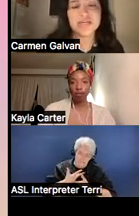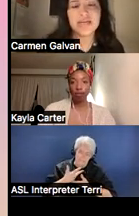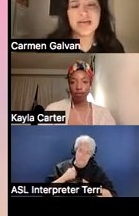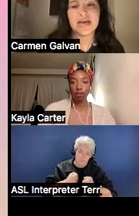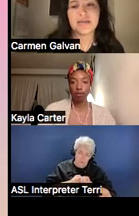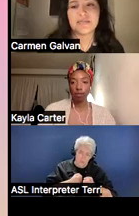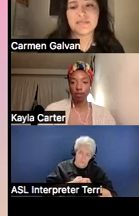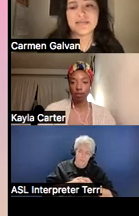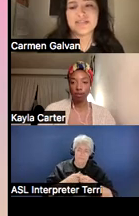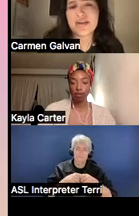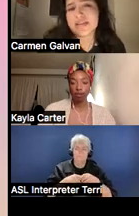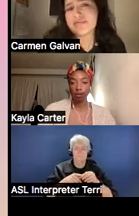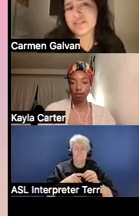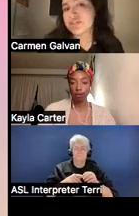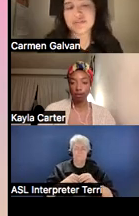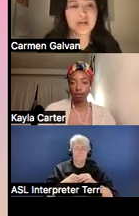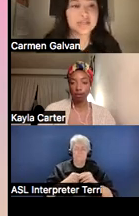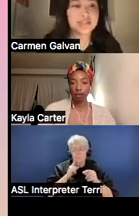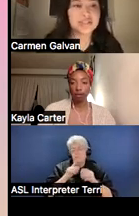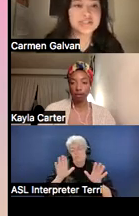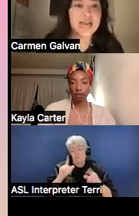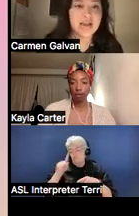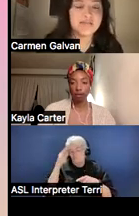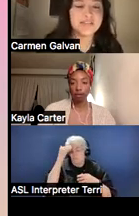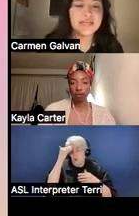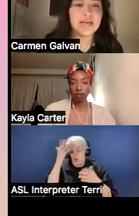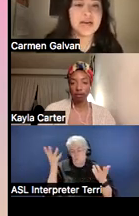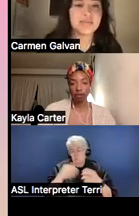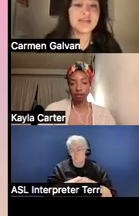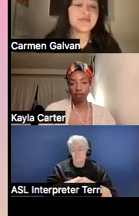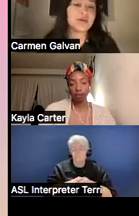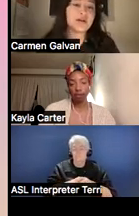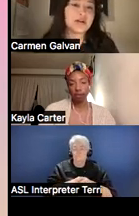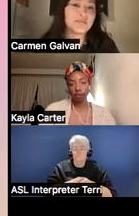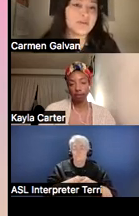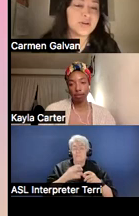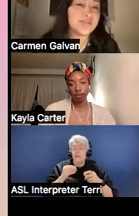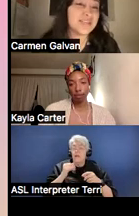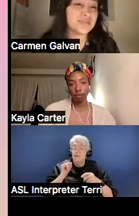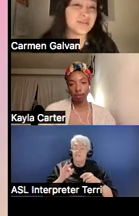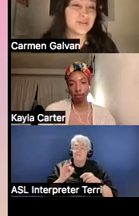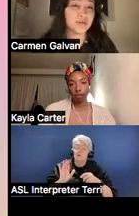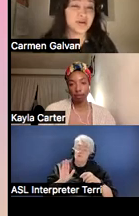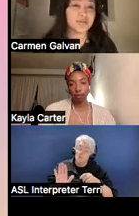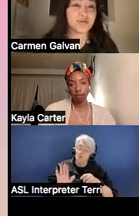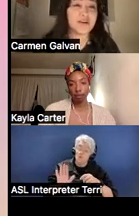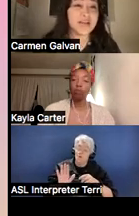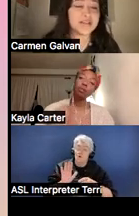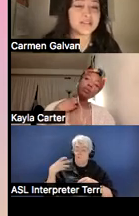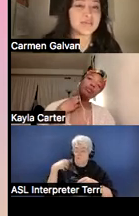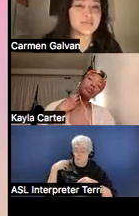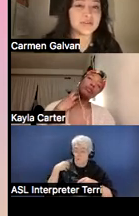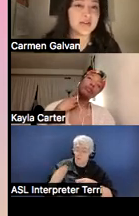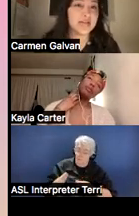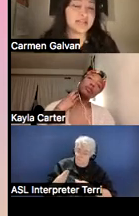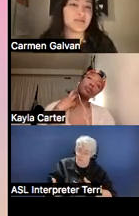you is great, even just for knowledge, just to have. And if your employer, if that's something your employer could provide, I